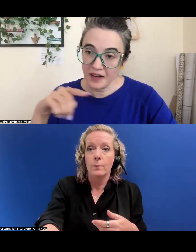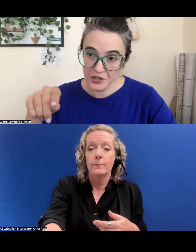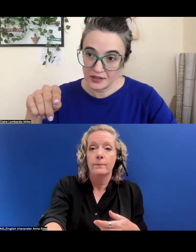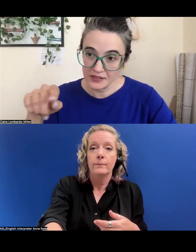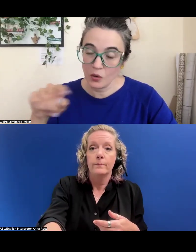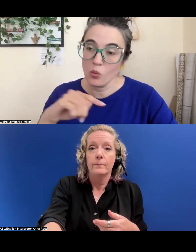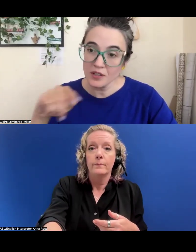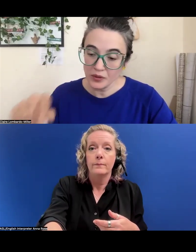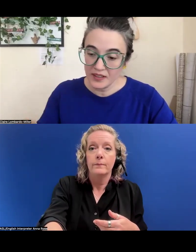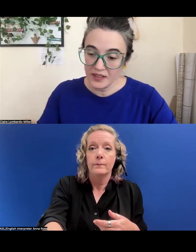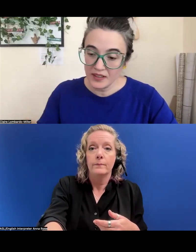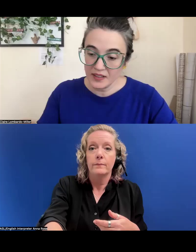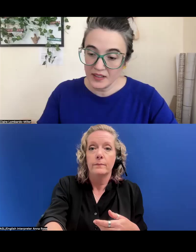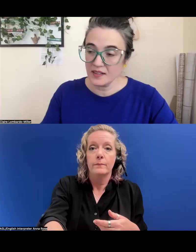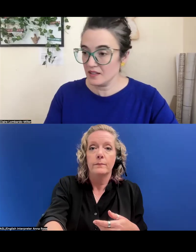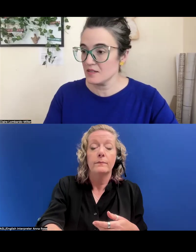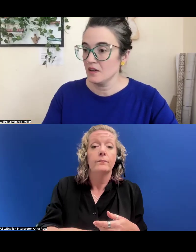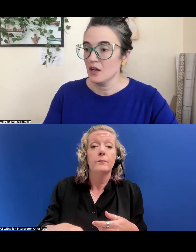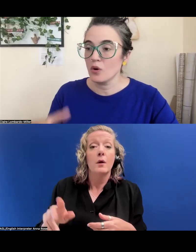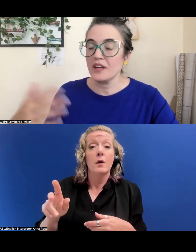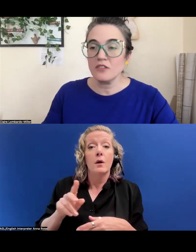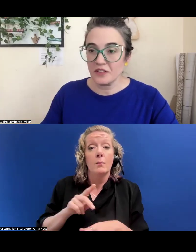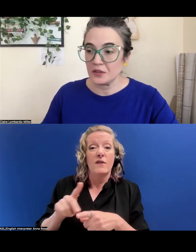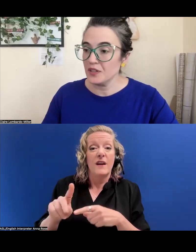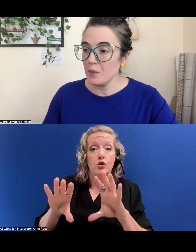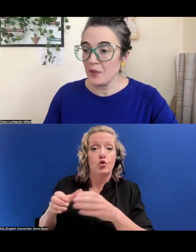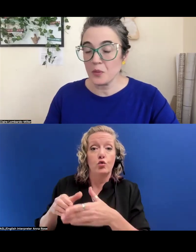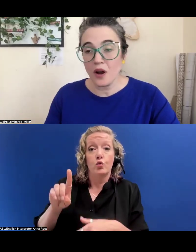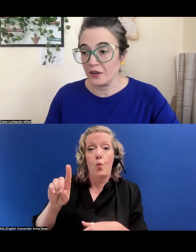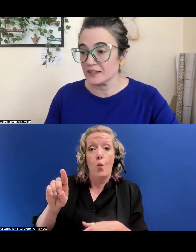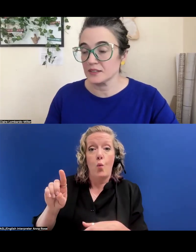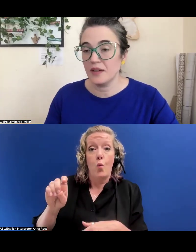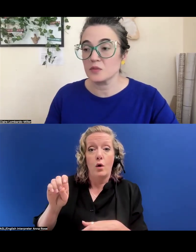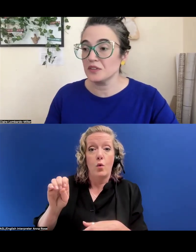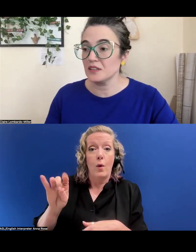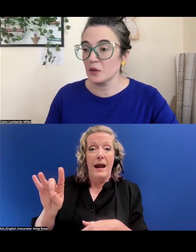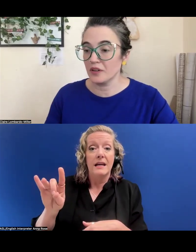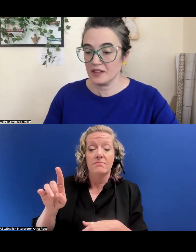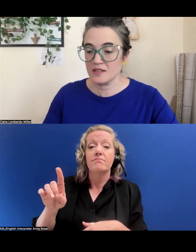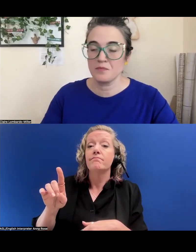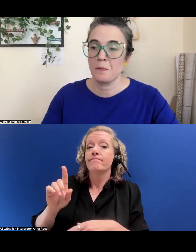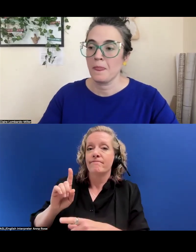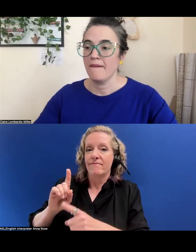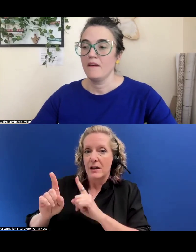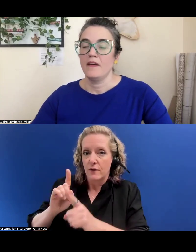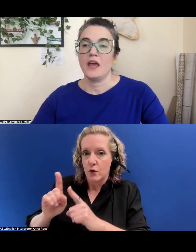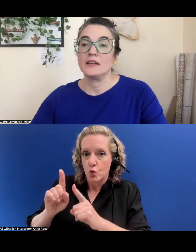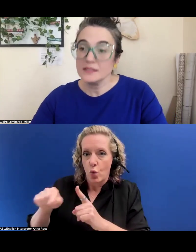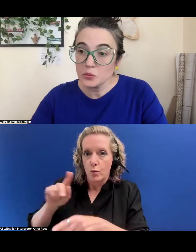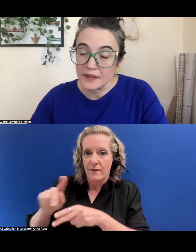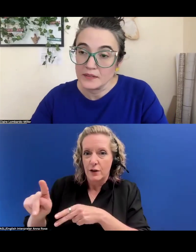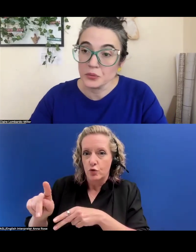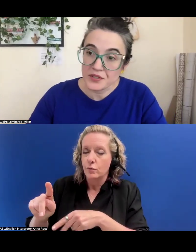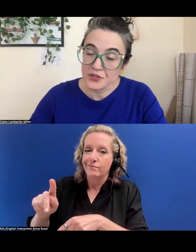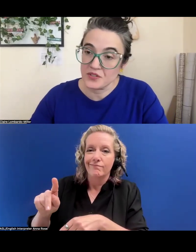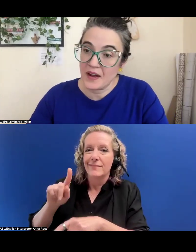108 professionals that worked with these kids were interviewed about their progress as multilingual kids. And this is